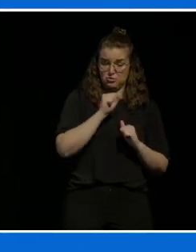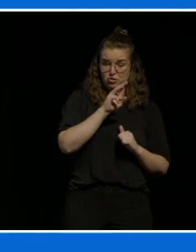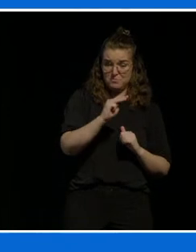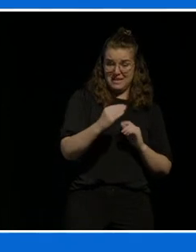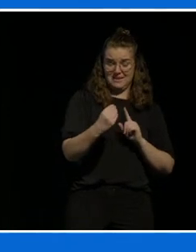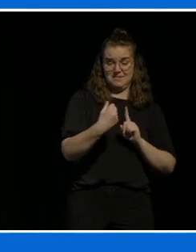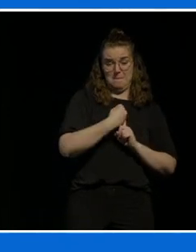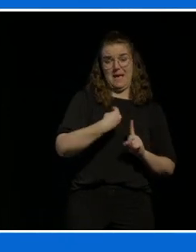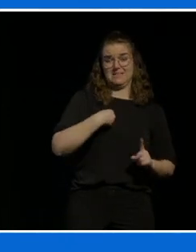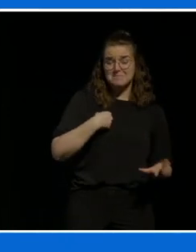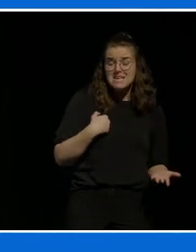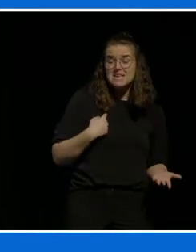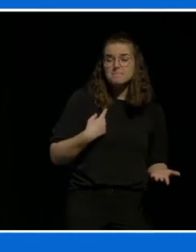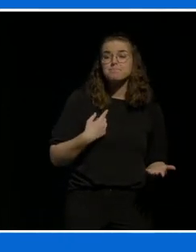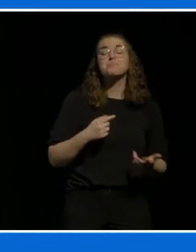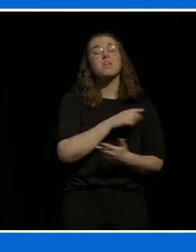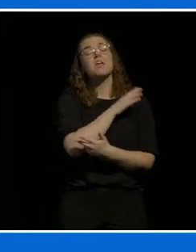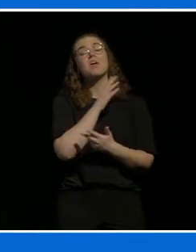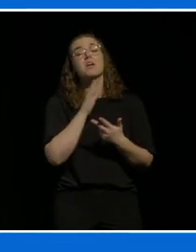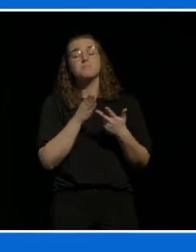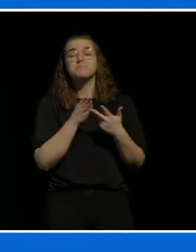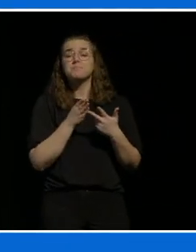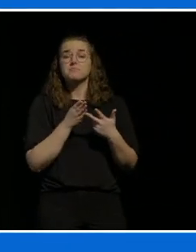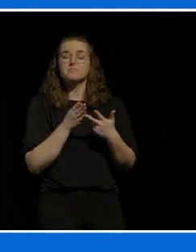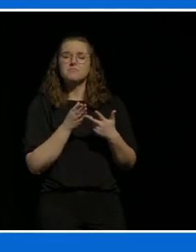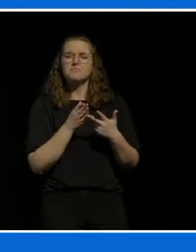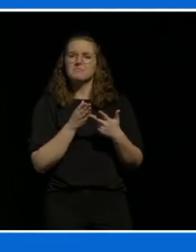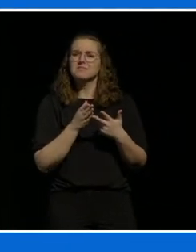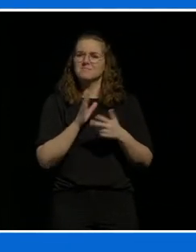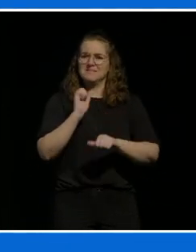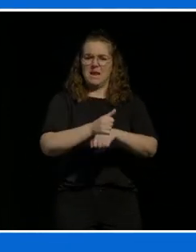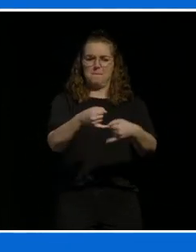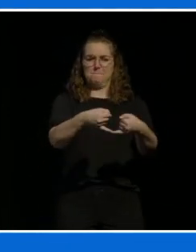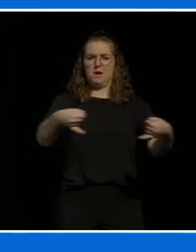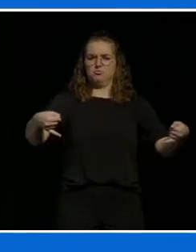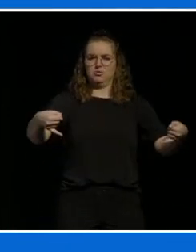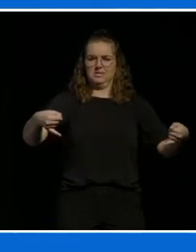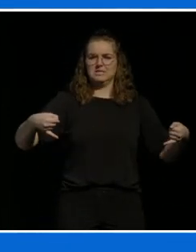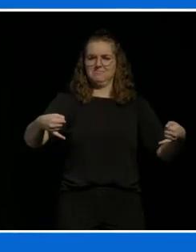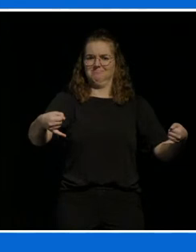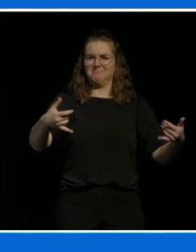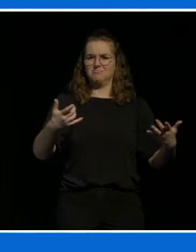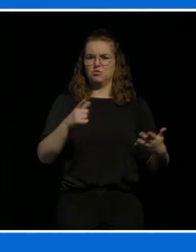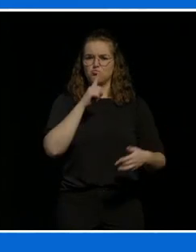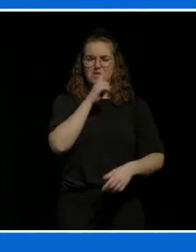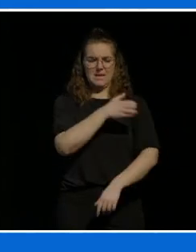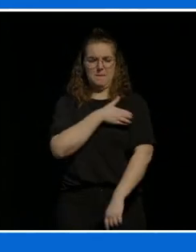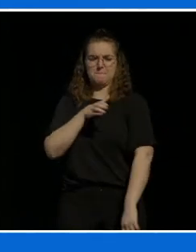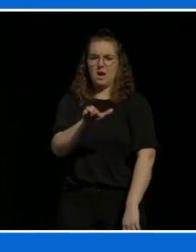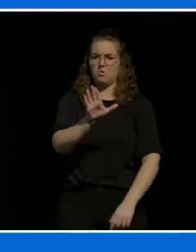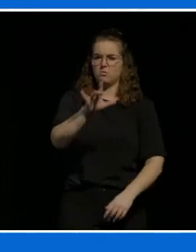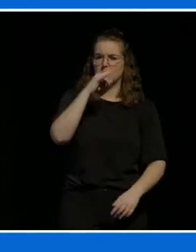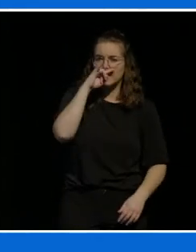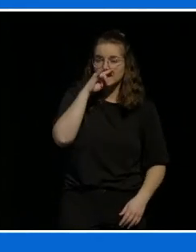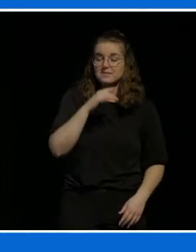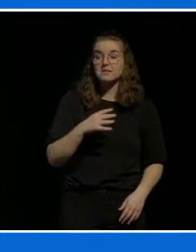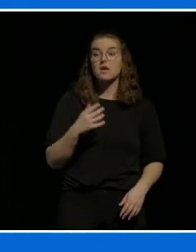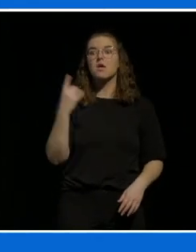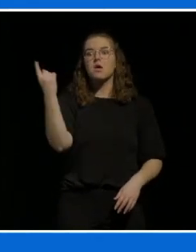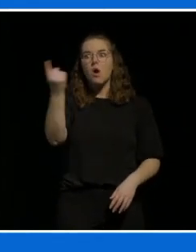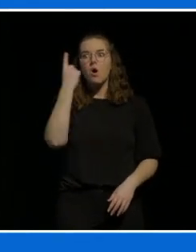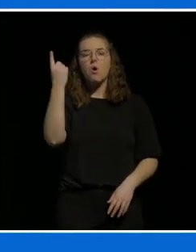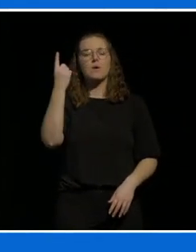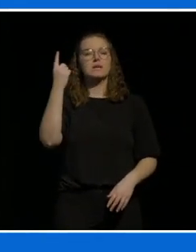your kids. And then the third piece is create boundaries that are empowering for your kids. The number one thing we hear is we wish